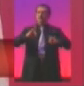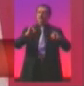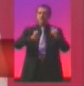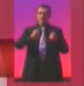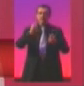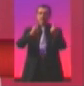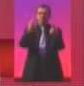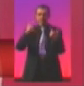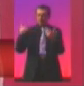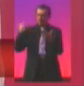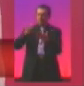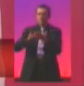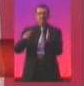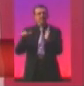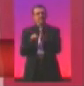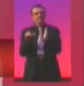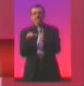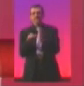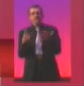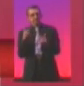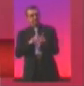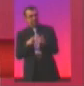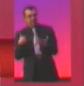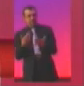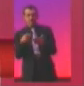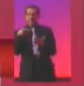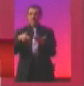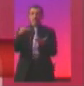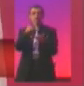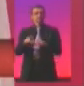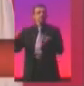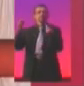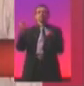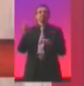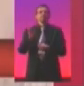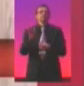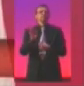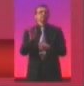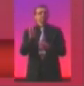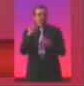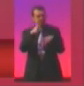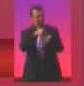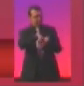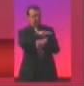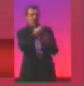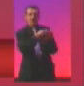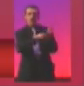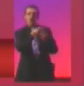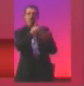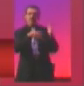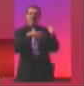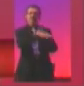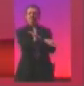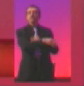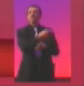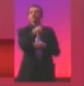made politics so difficult over the last year won't go away. The implications of the economic crisis, the